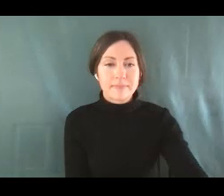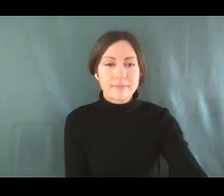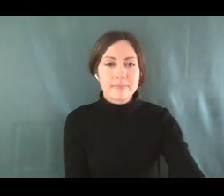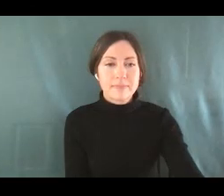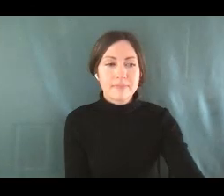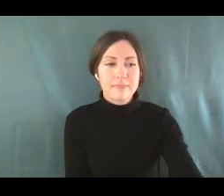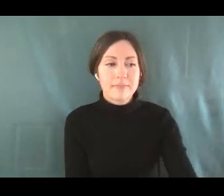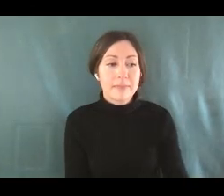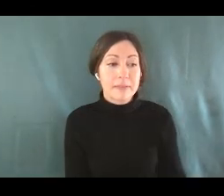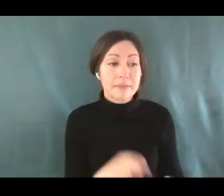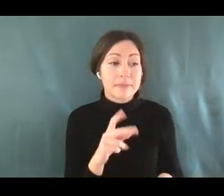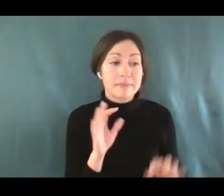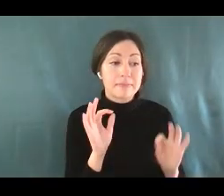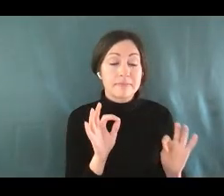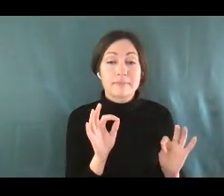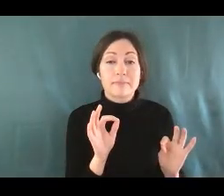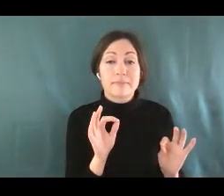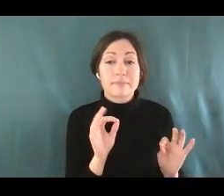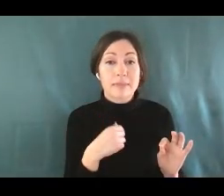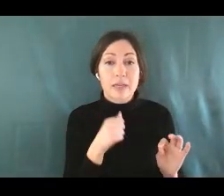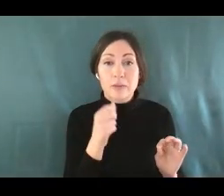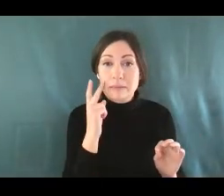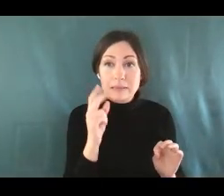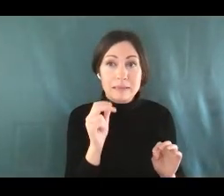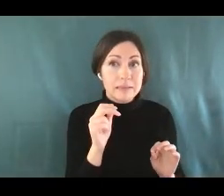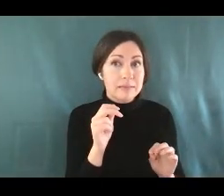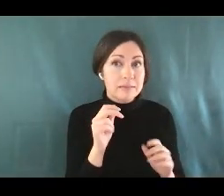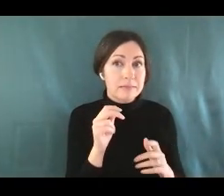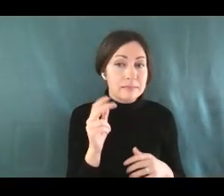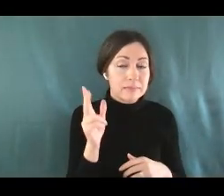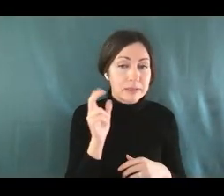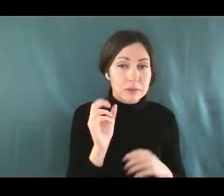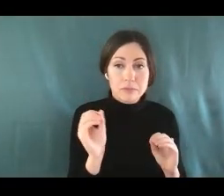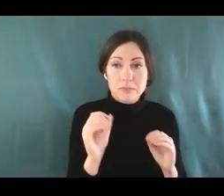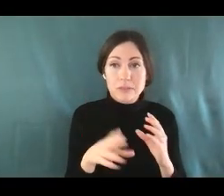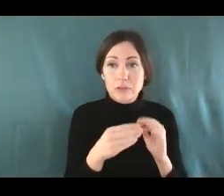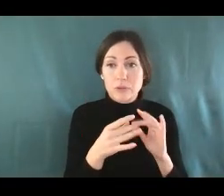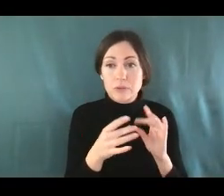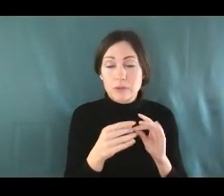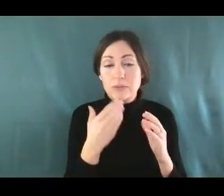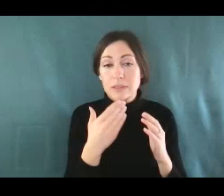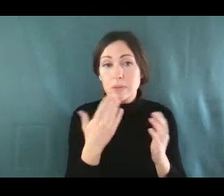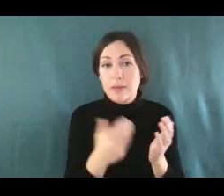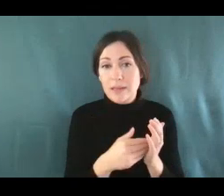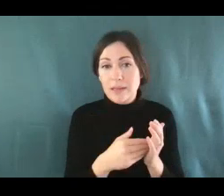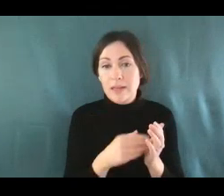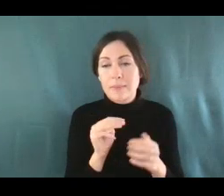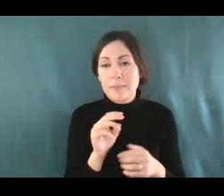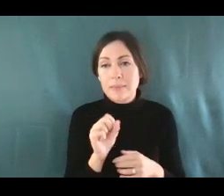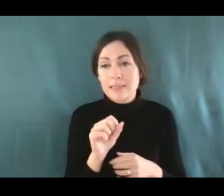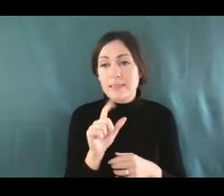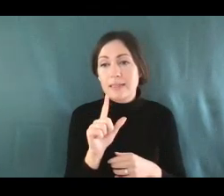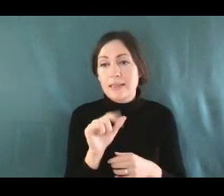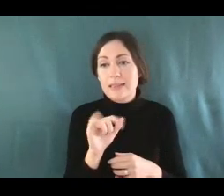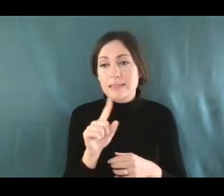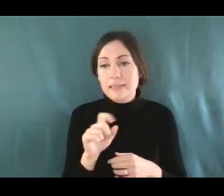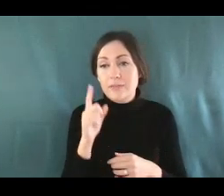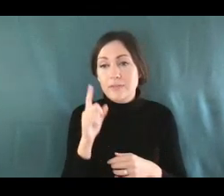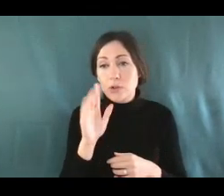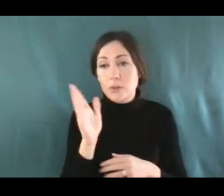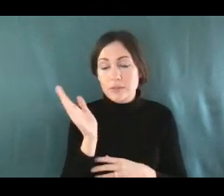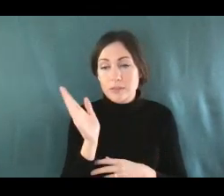All right, hearing or seeing no additional questions. Thank you so much again, Ms. Litz, for your informative presentation. Always great to hear the updates